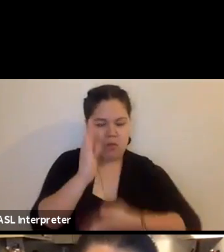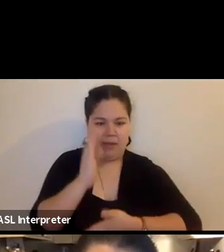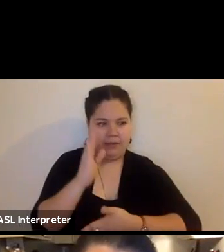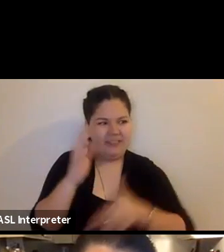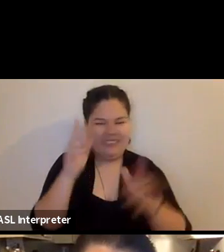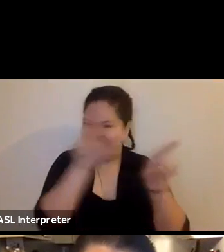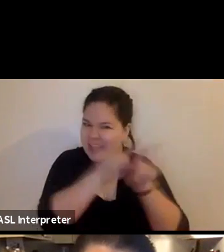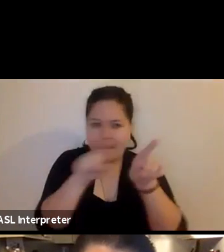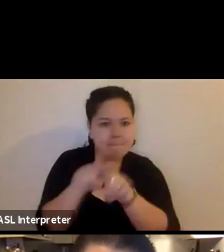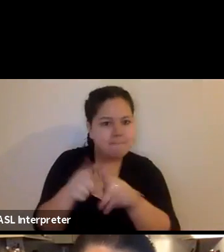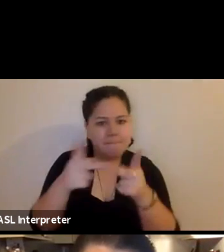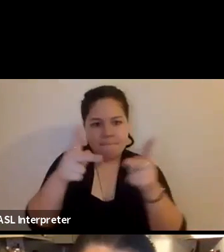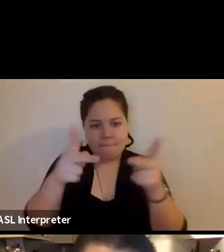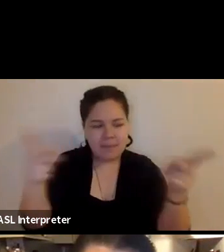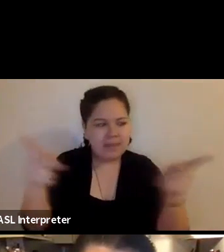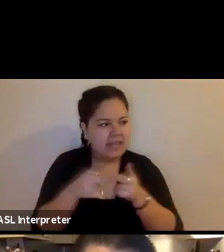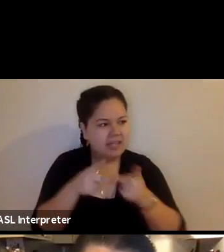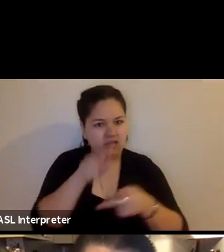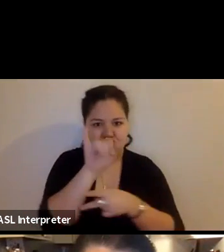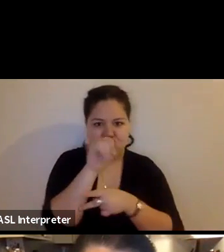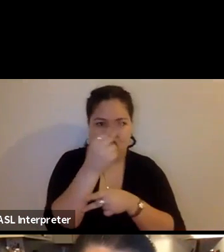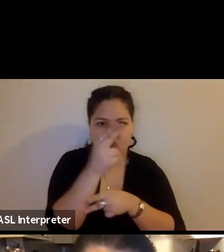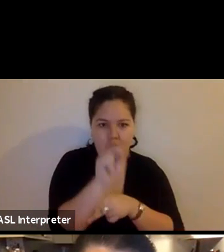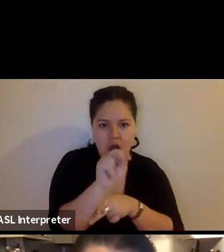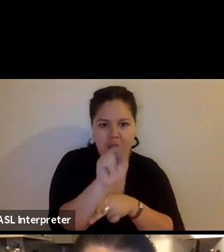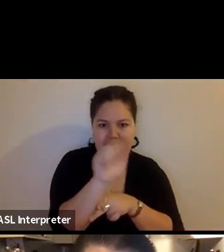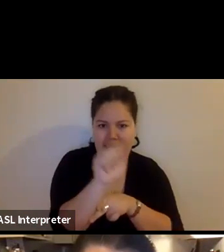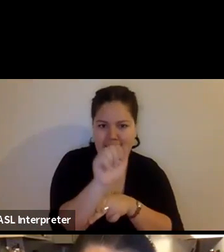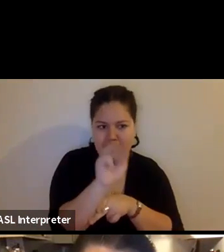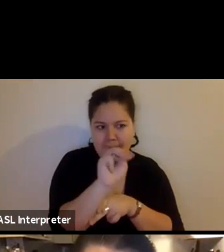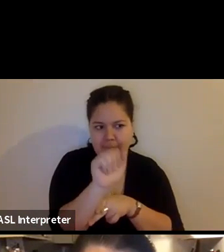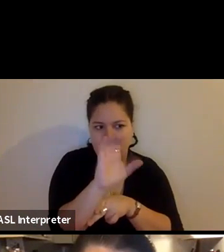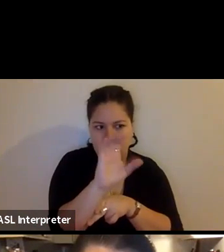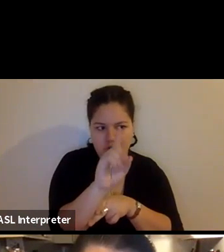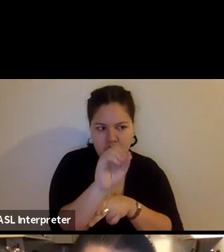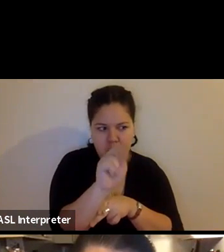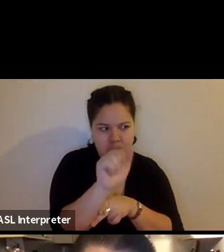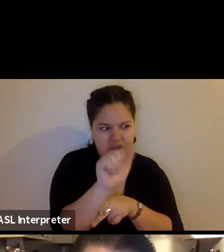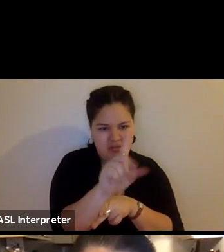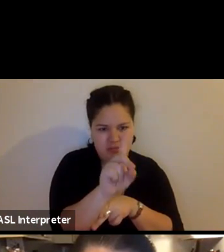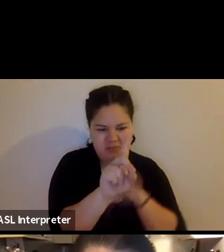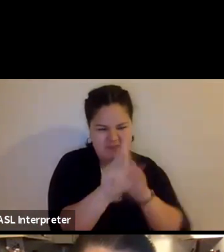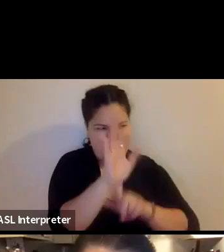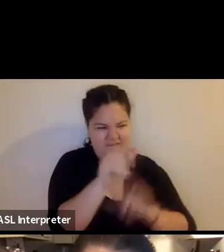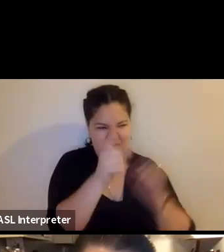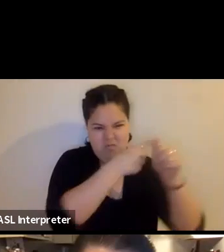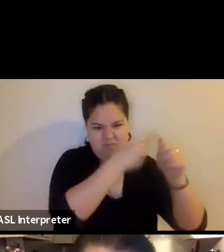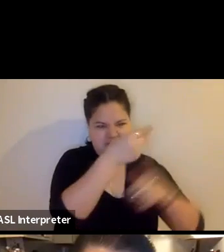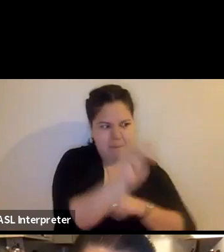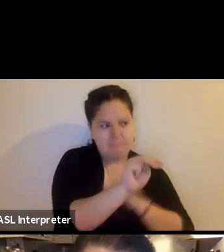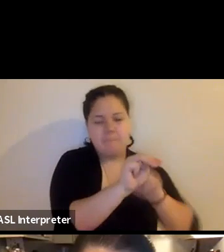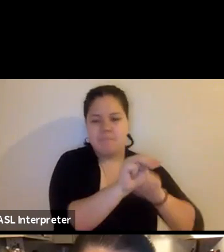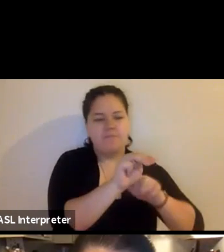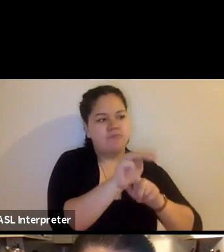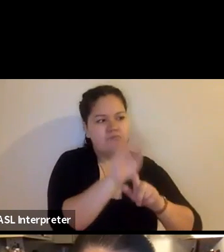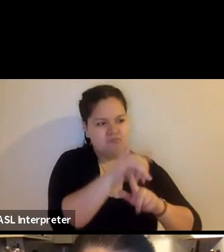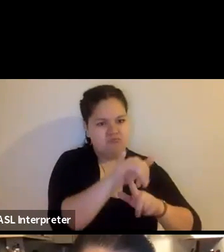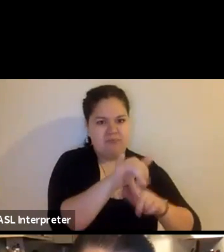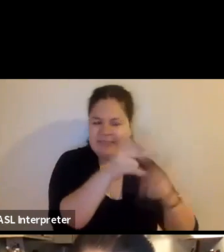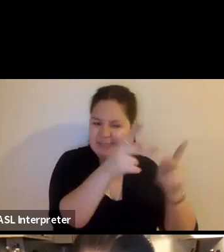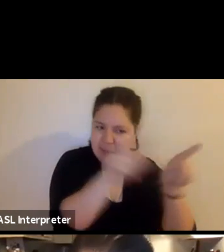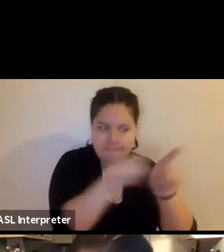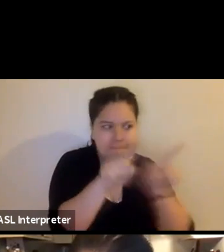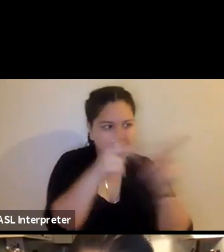Act. And it is not too much of a stretch, although